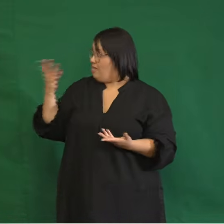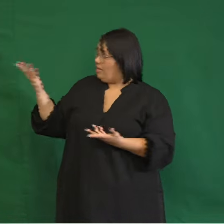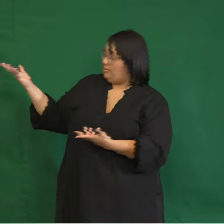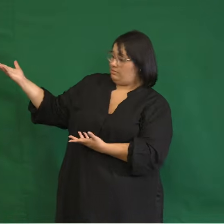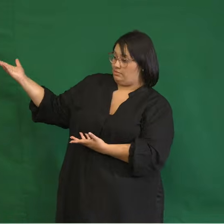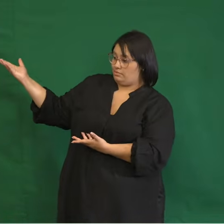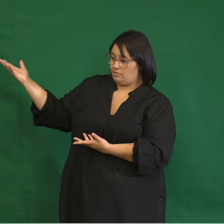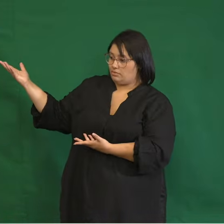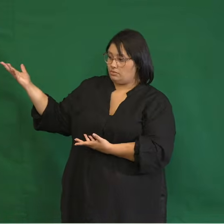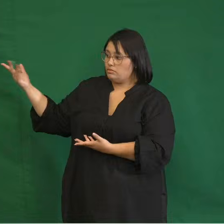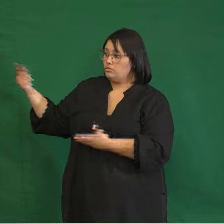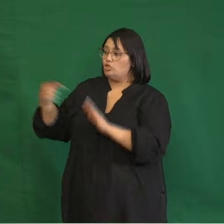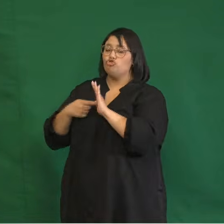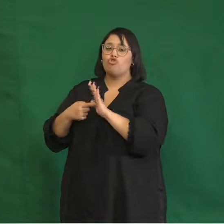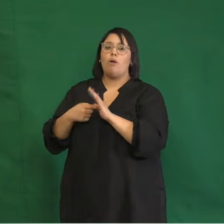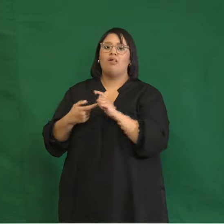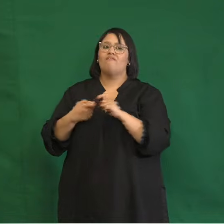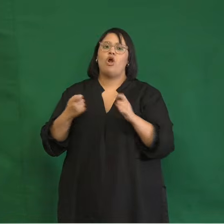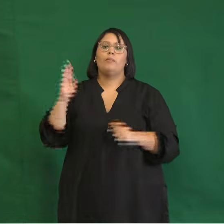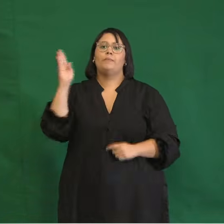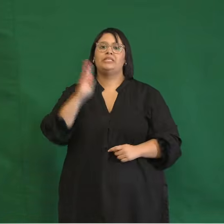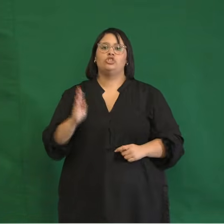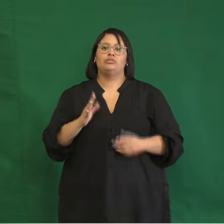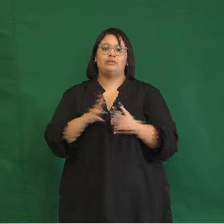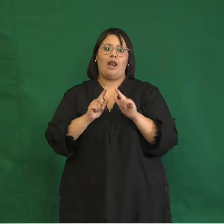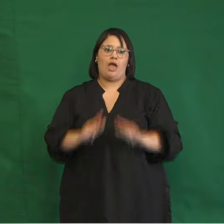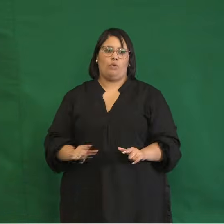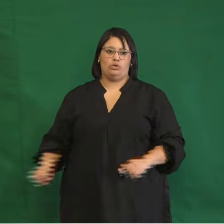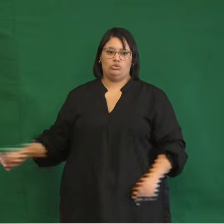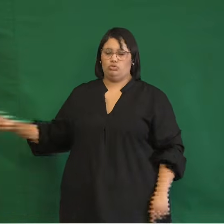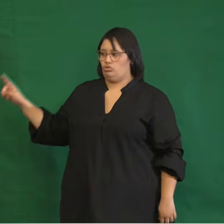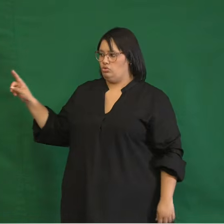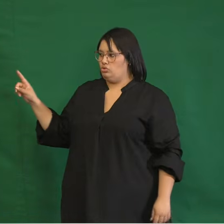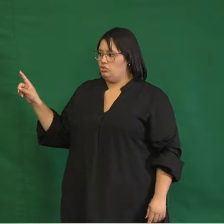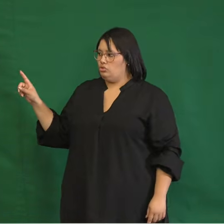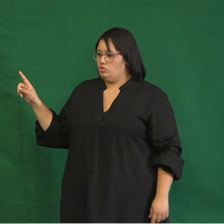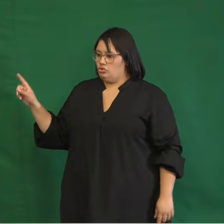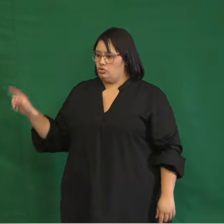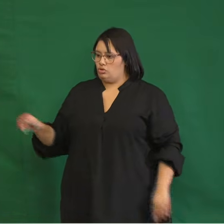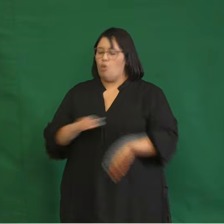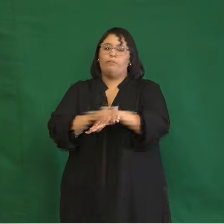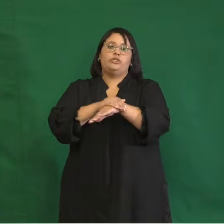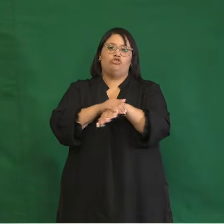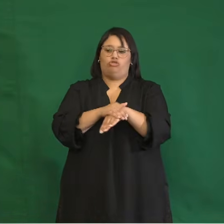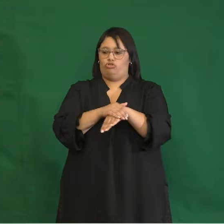This example from the British Sign Language.